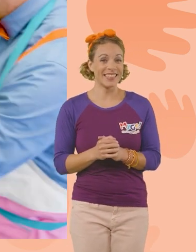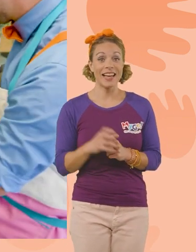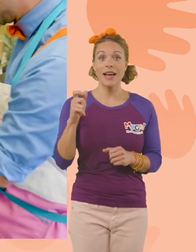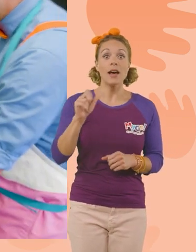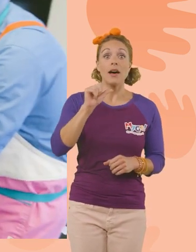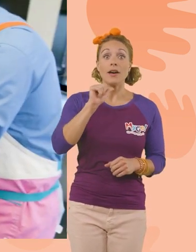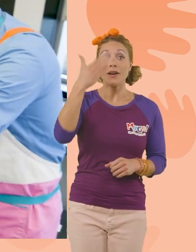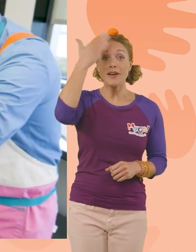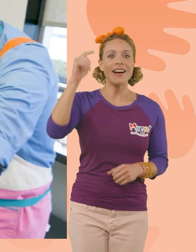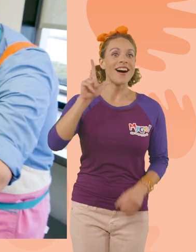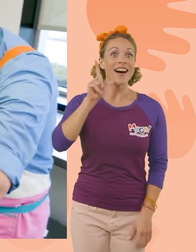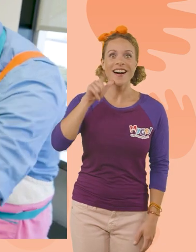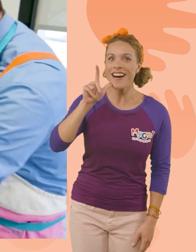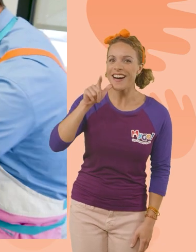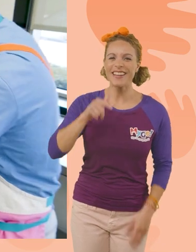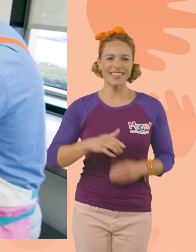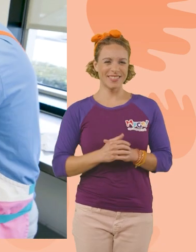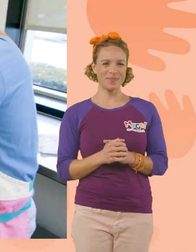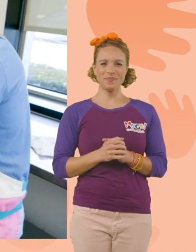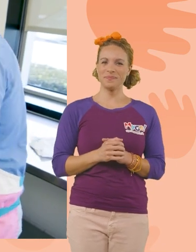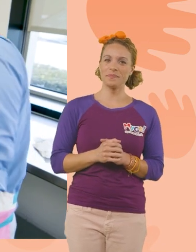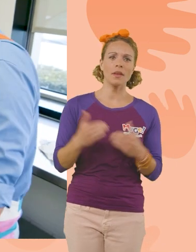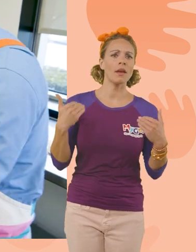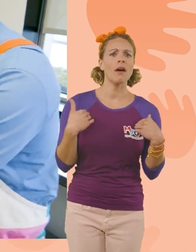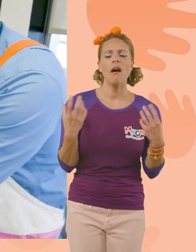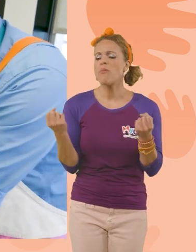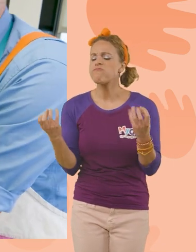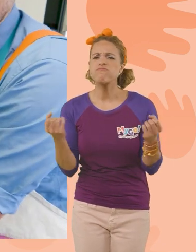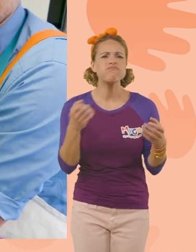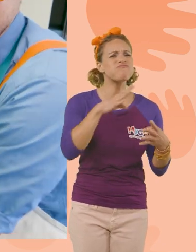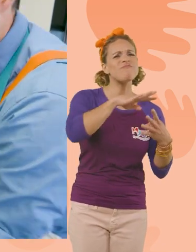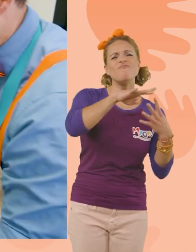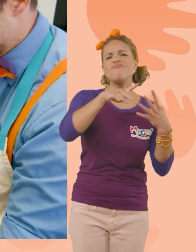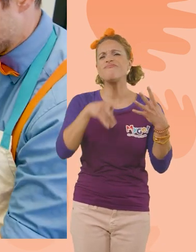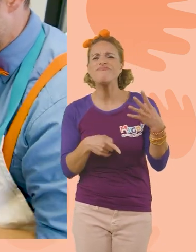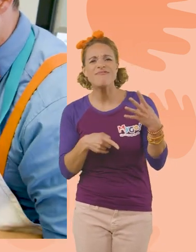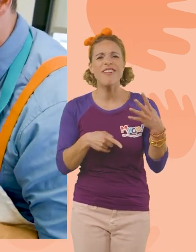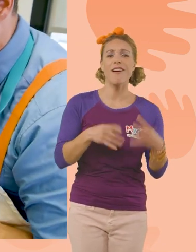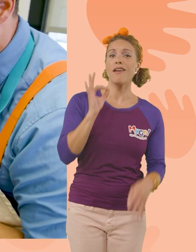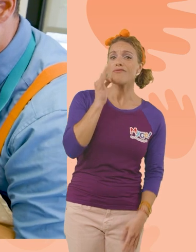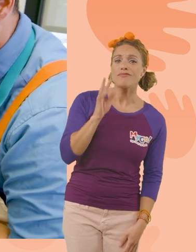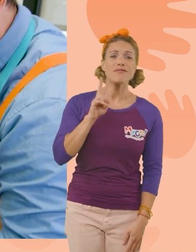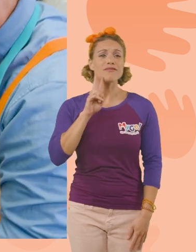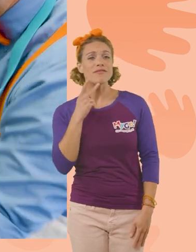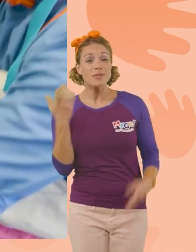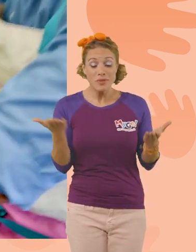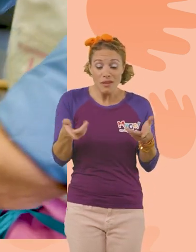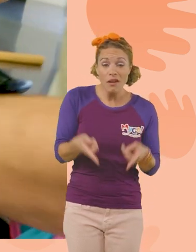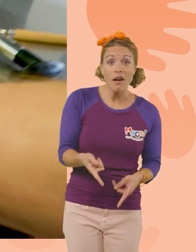Okay, can't forget about the lemons. We have so many types of fruits and vegetables in here.